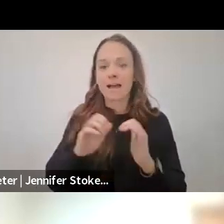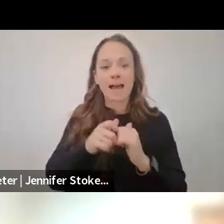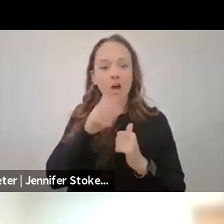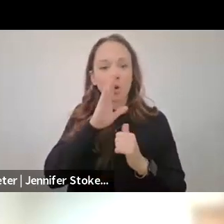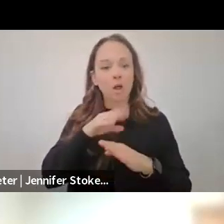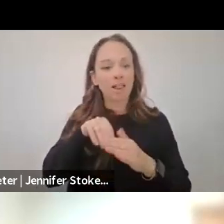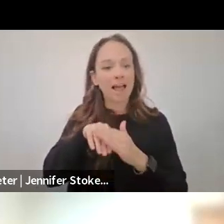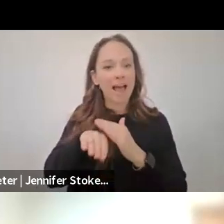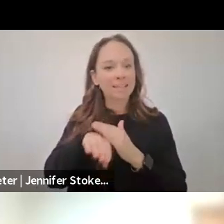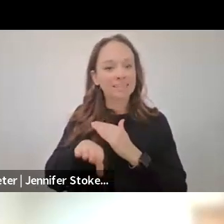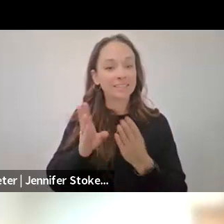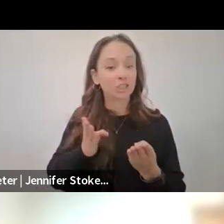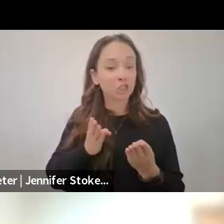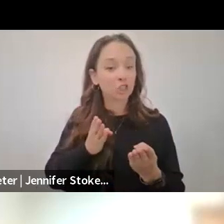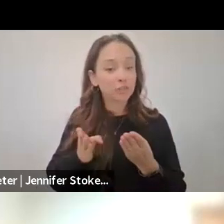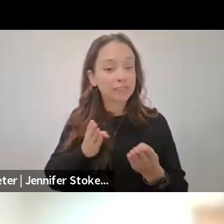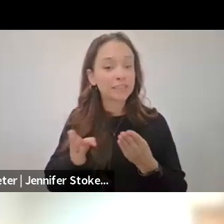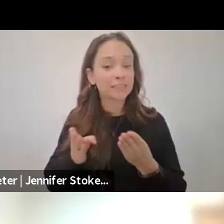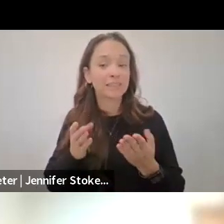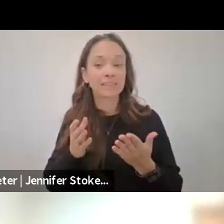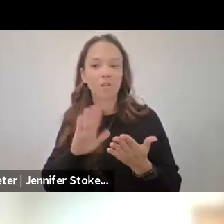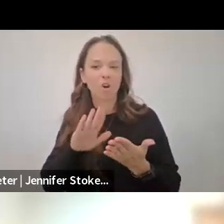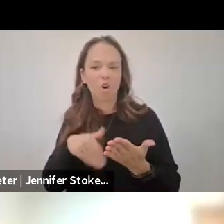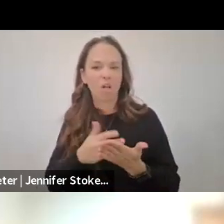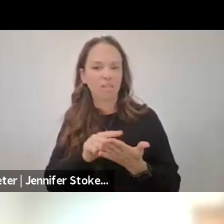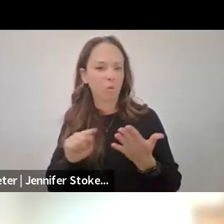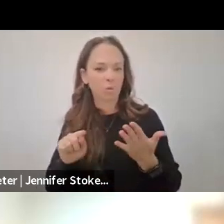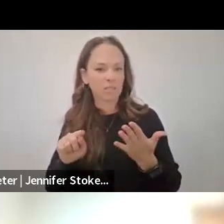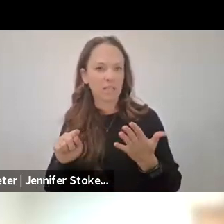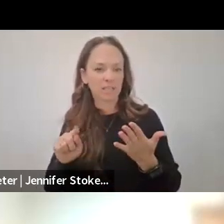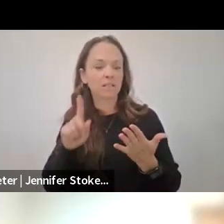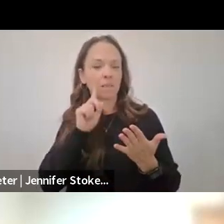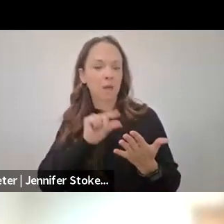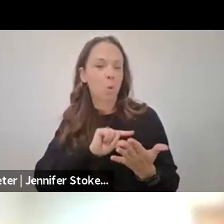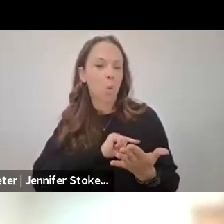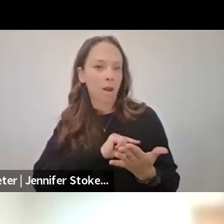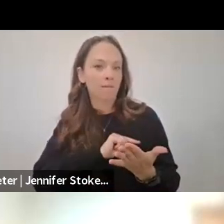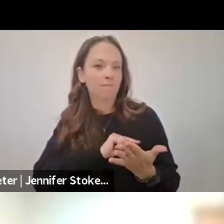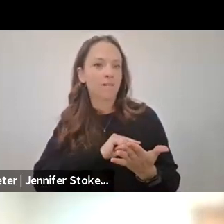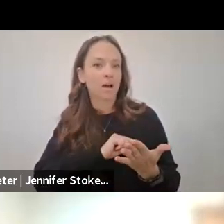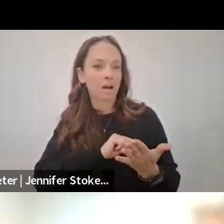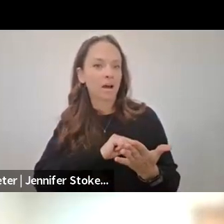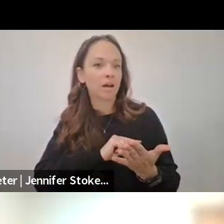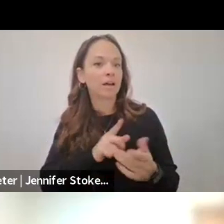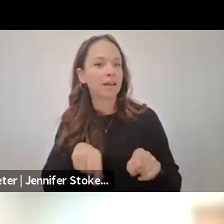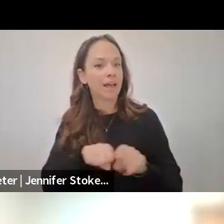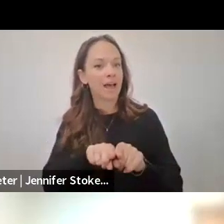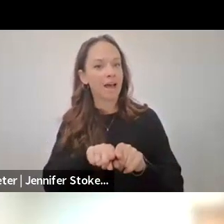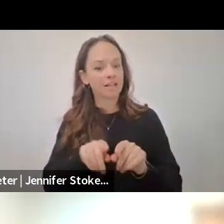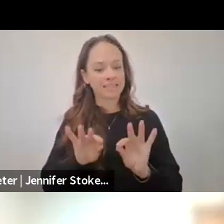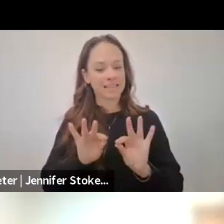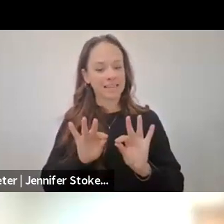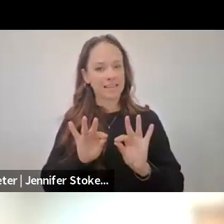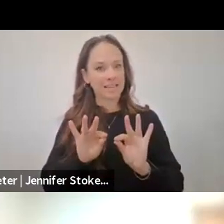the services, all of those things, I think qualify as the essential